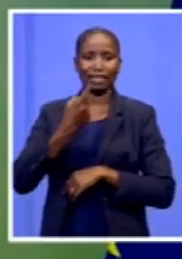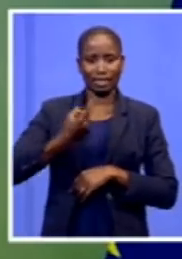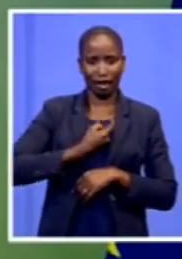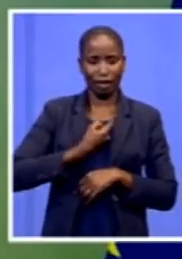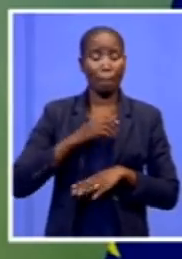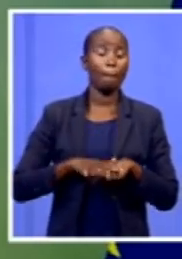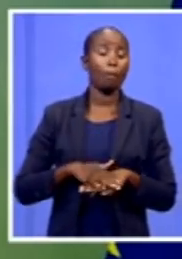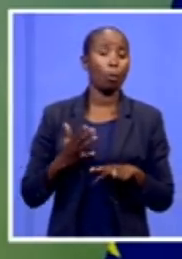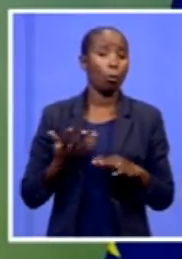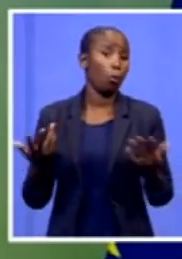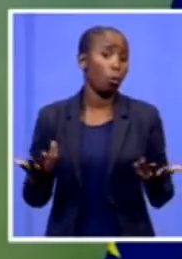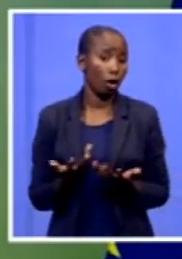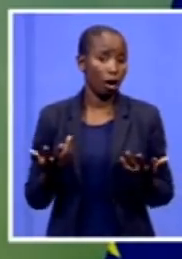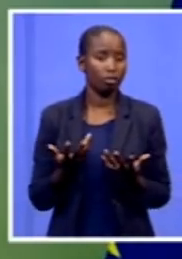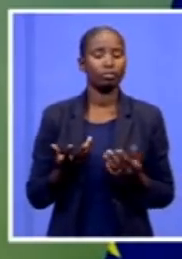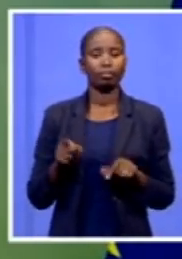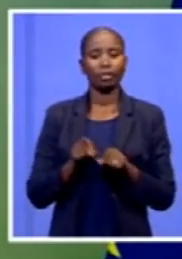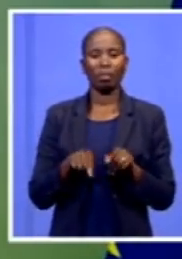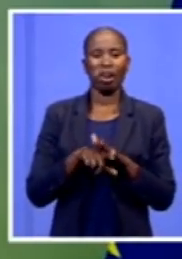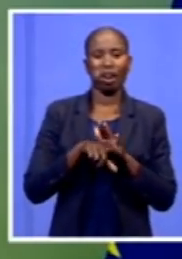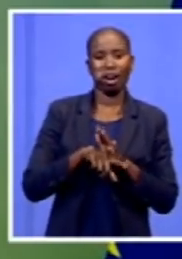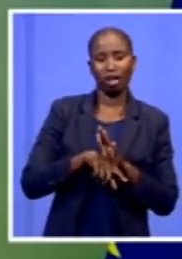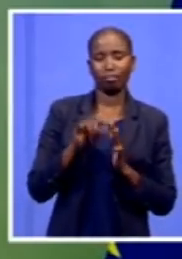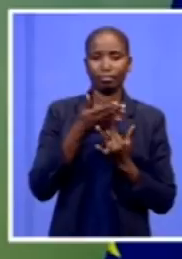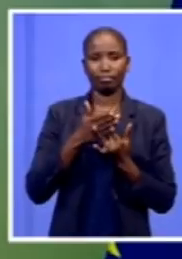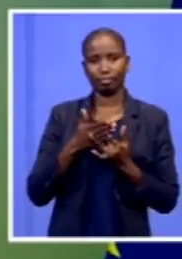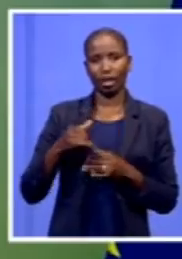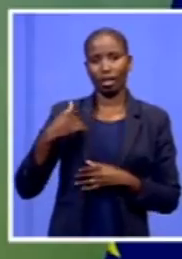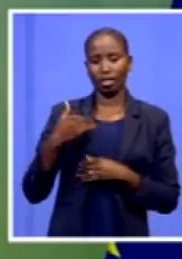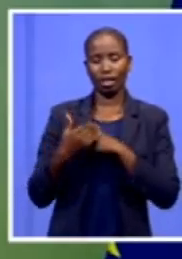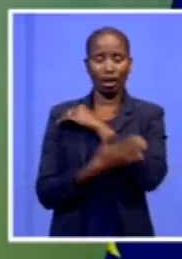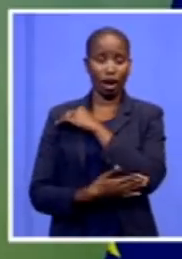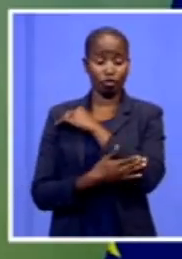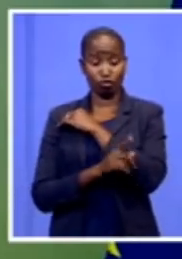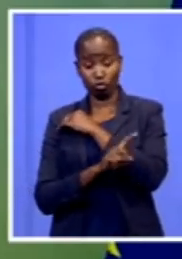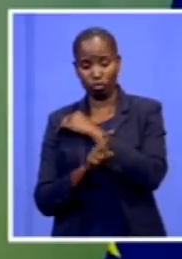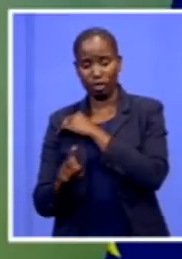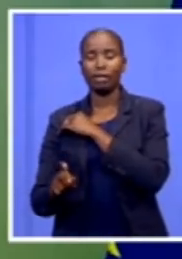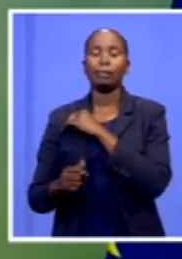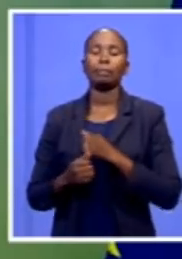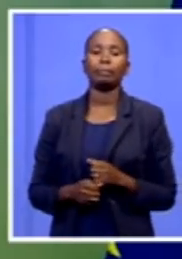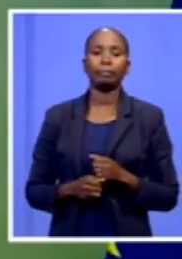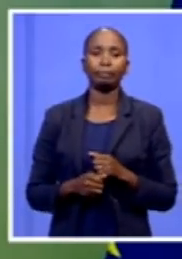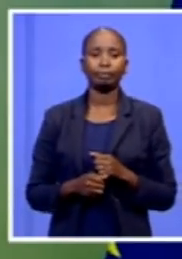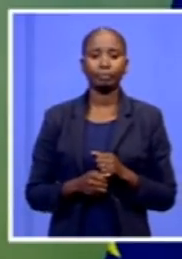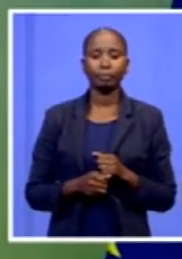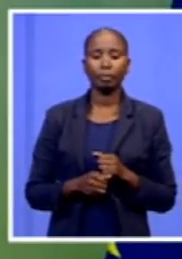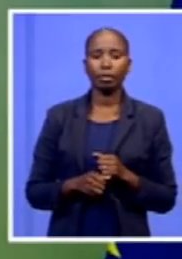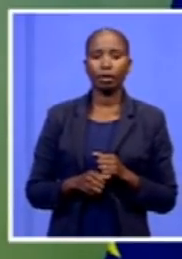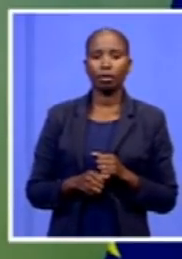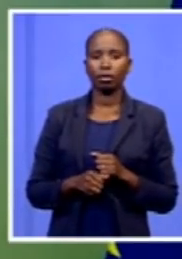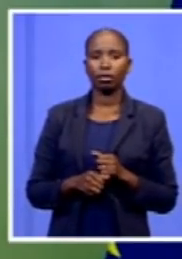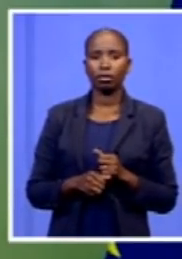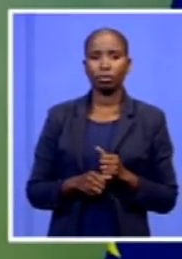middle-income countries. That's why, in April last year, WHO issued a call